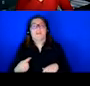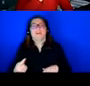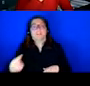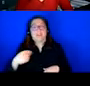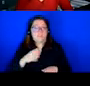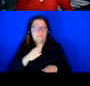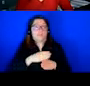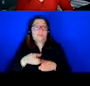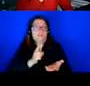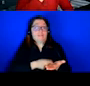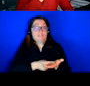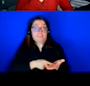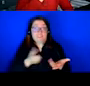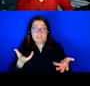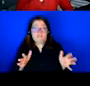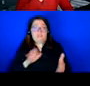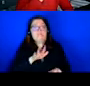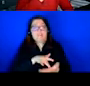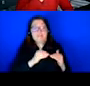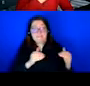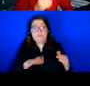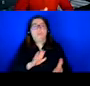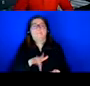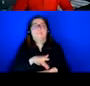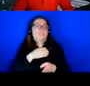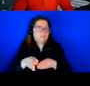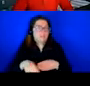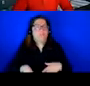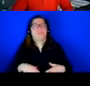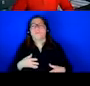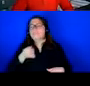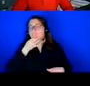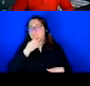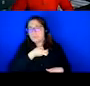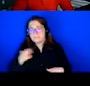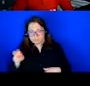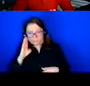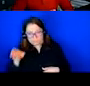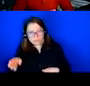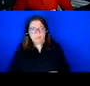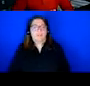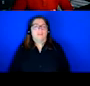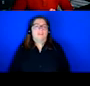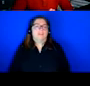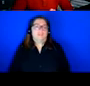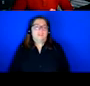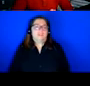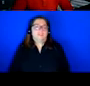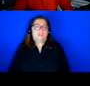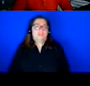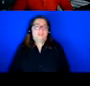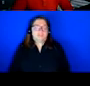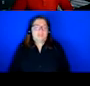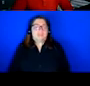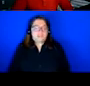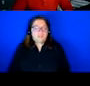conversations are either mid-level or mid-career or just transitioning, just deciding to transition